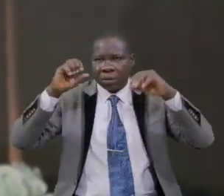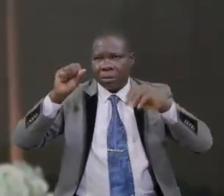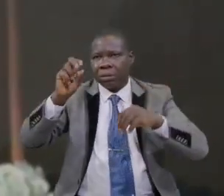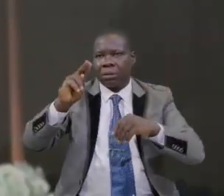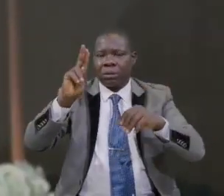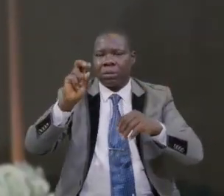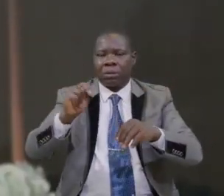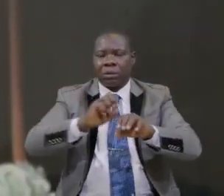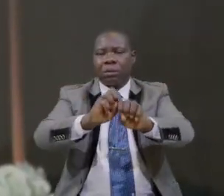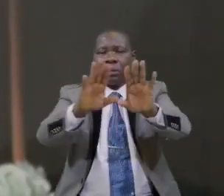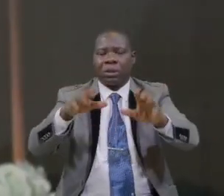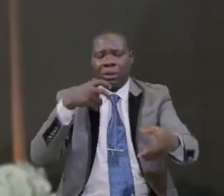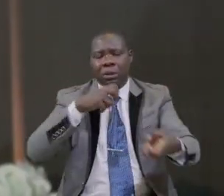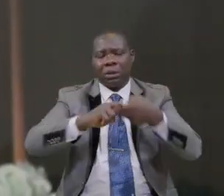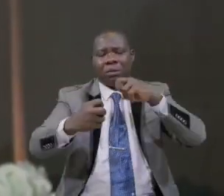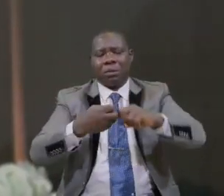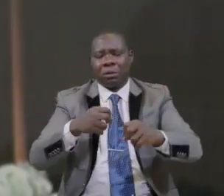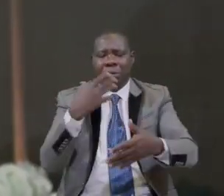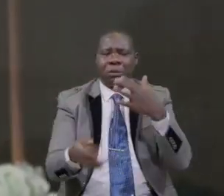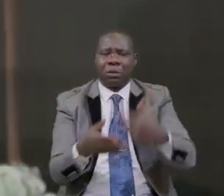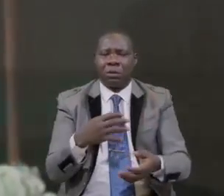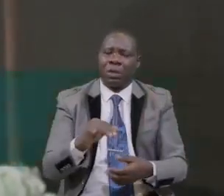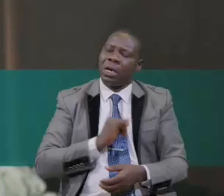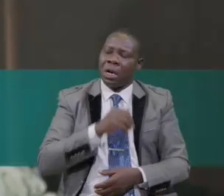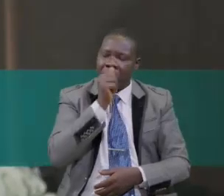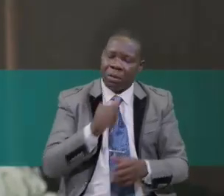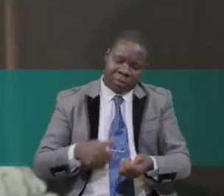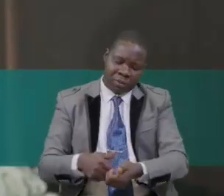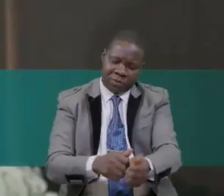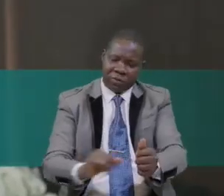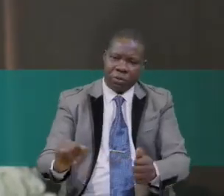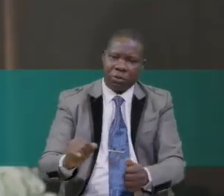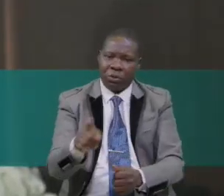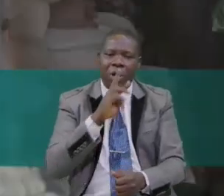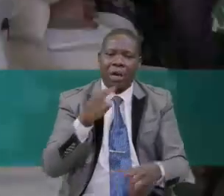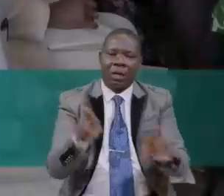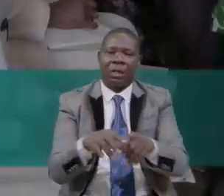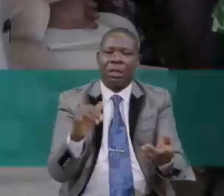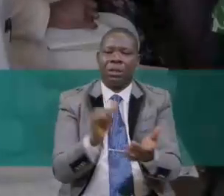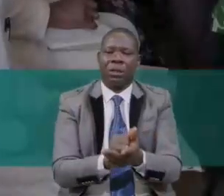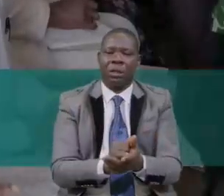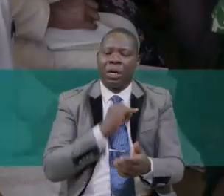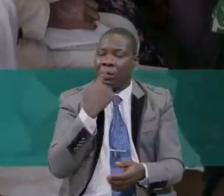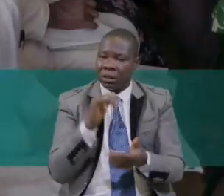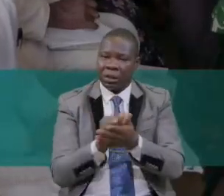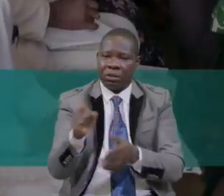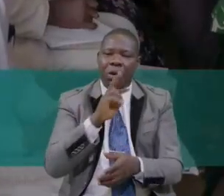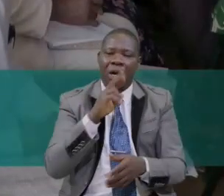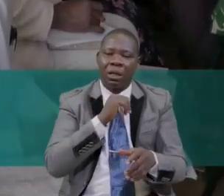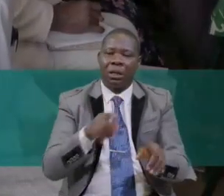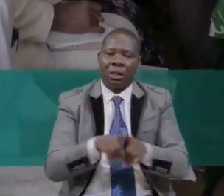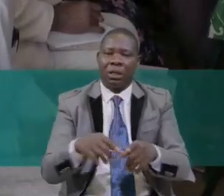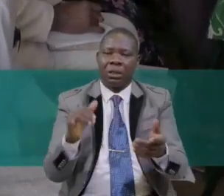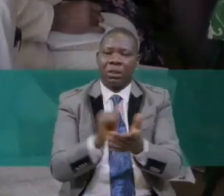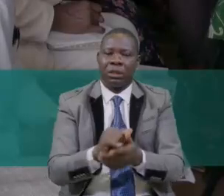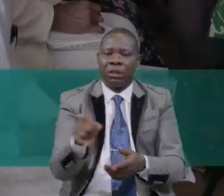am following. You are like that. I said you are like that. You pray once,